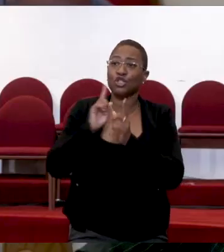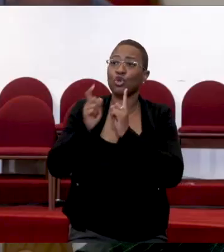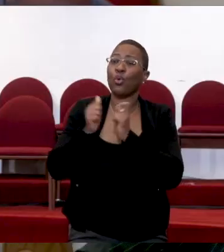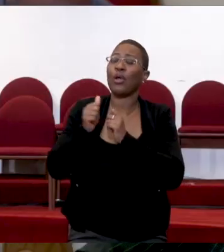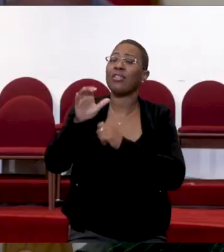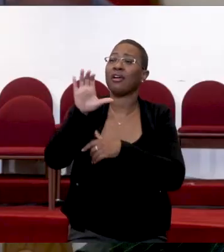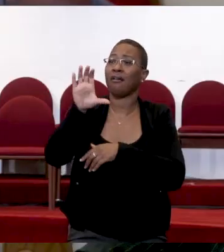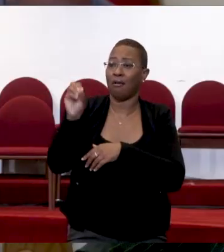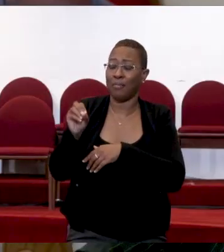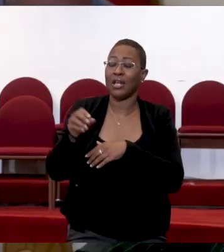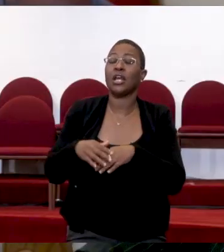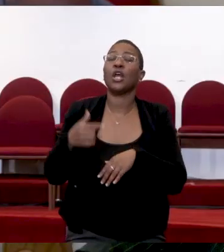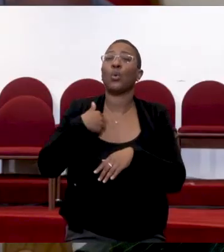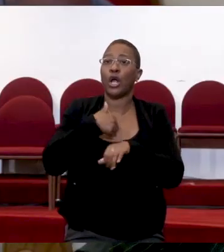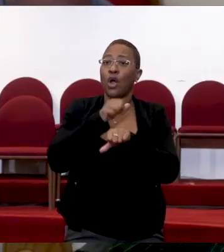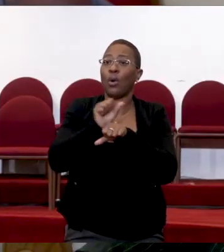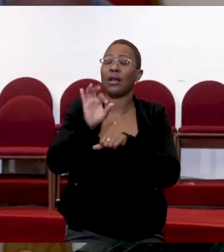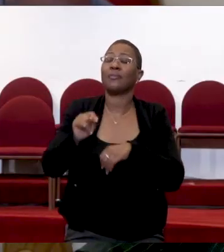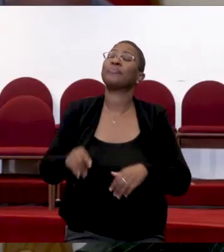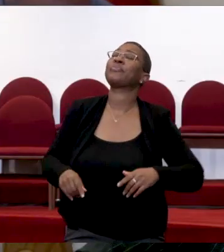it. So if you have...